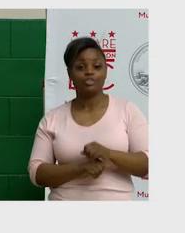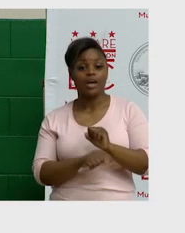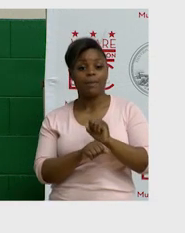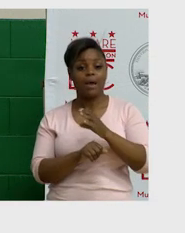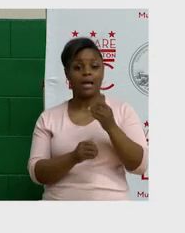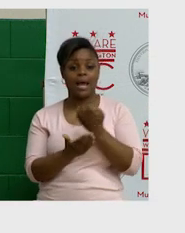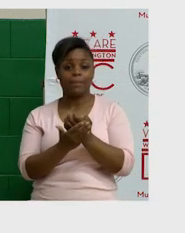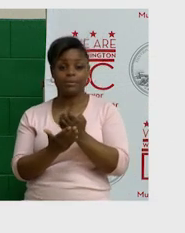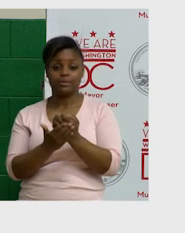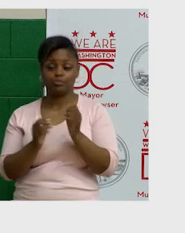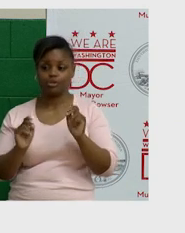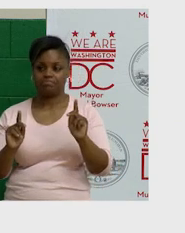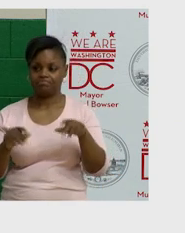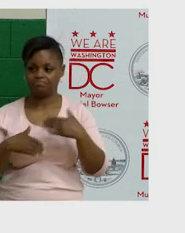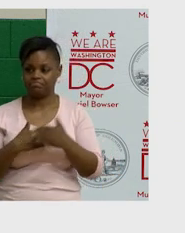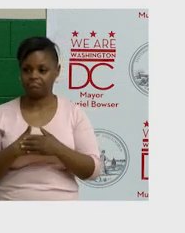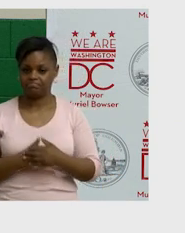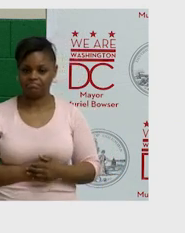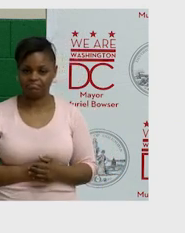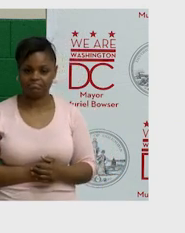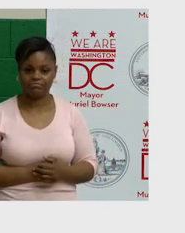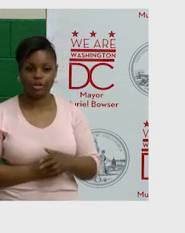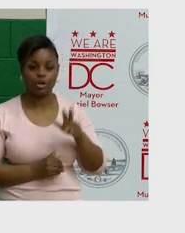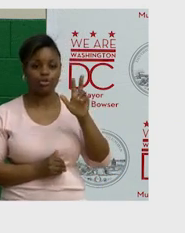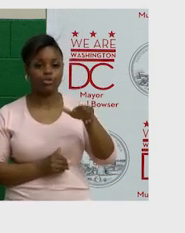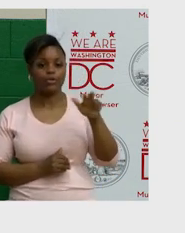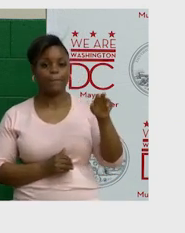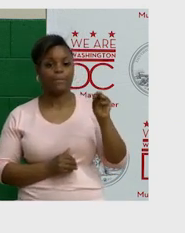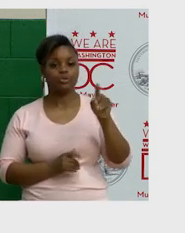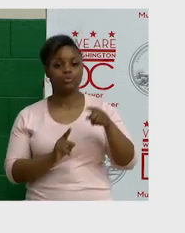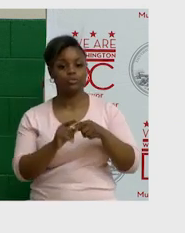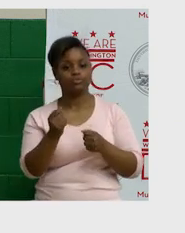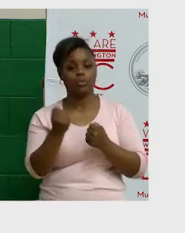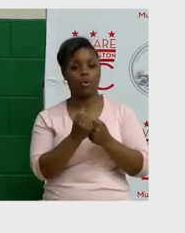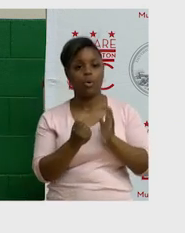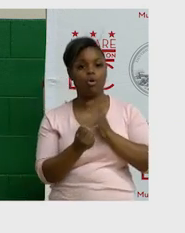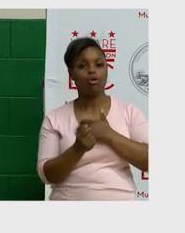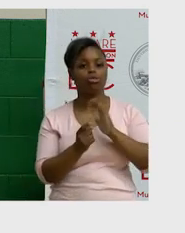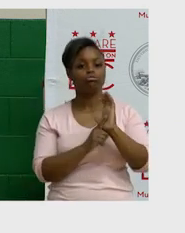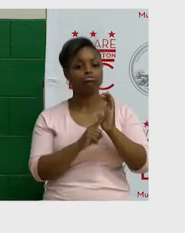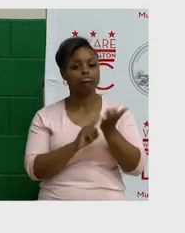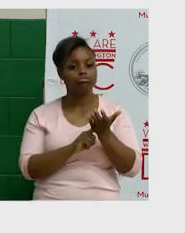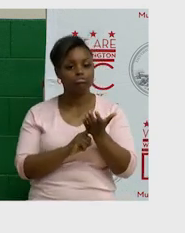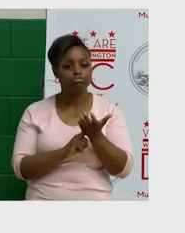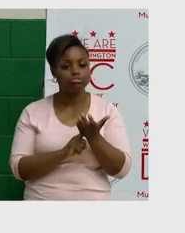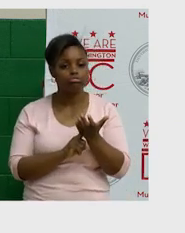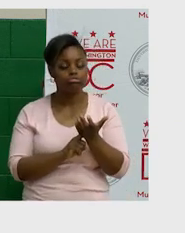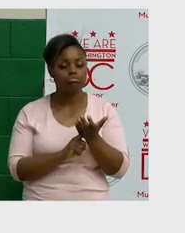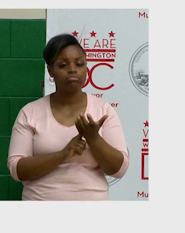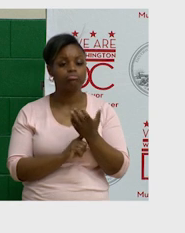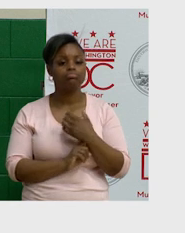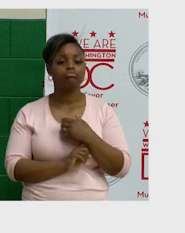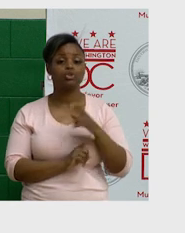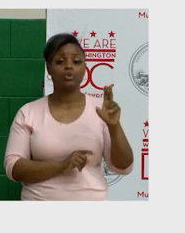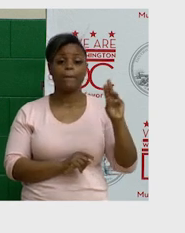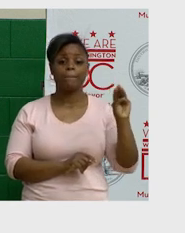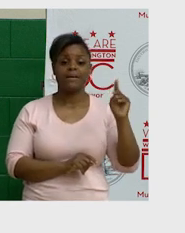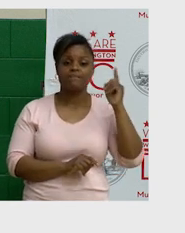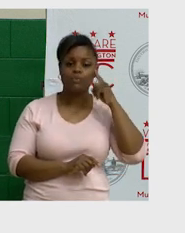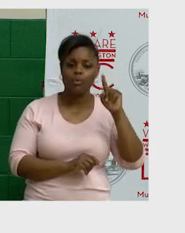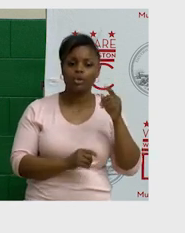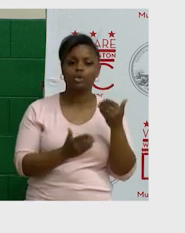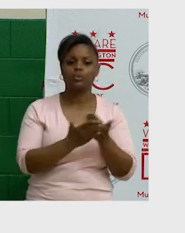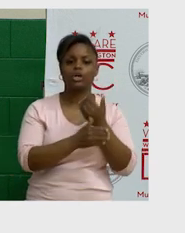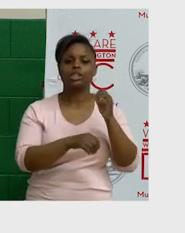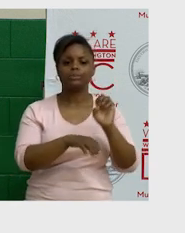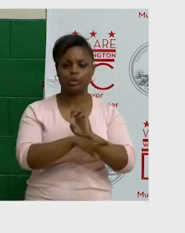spent $33 million to support our cultural arts programs, $2 million for entrepreneurs so they can start new businesses